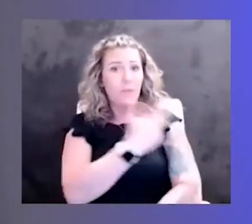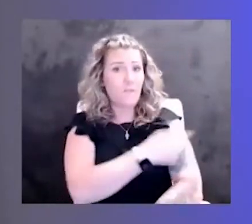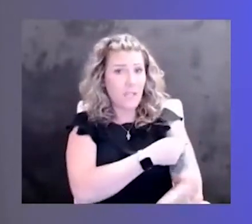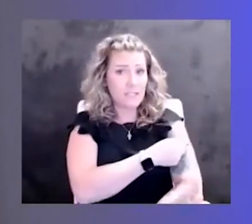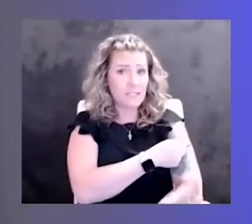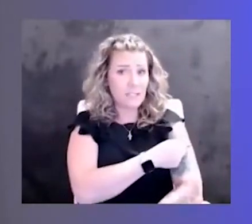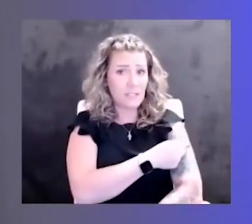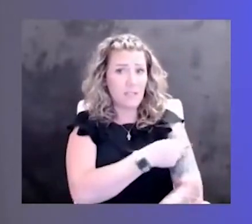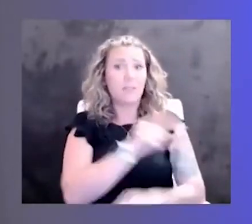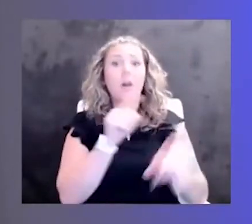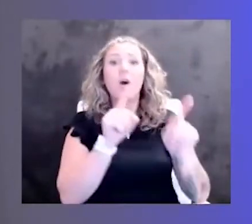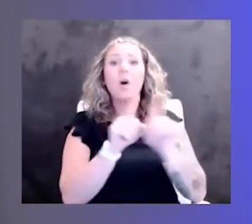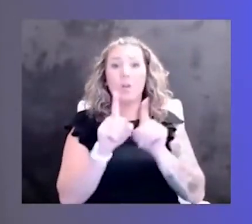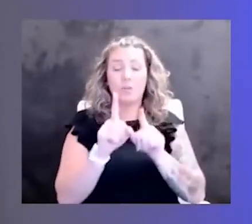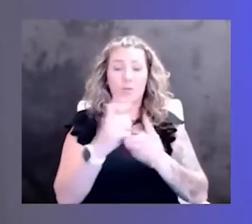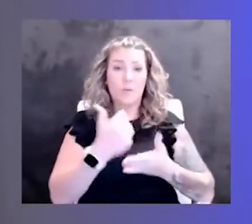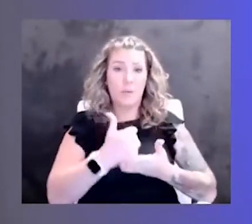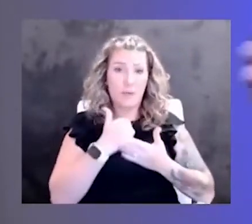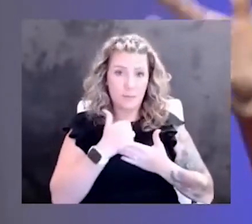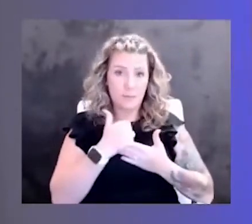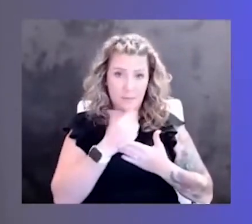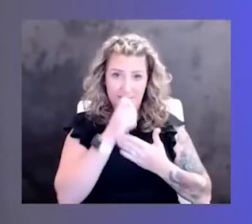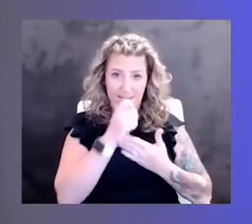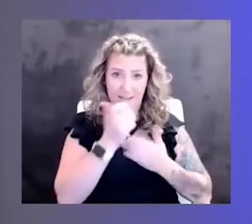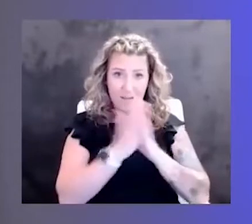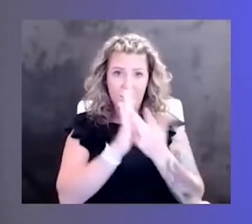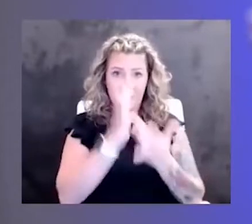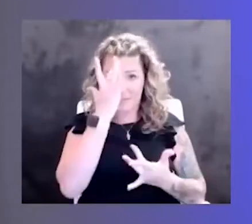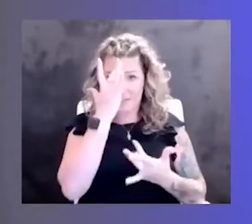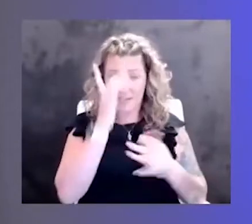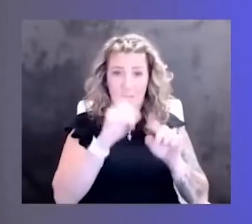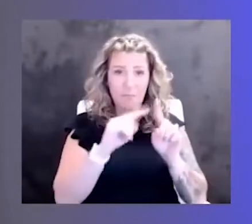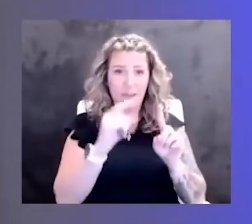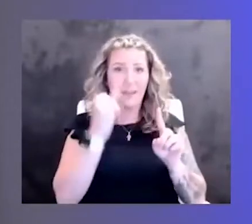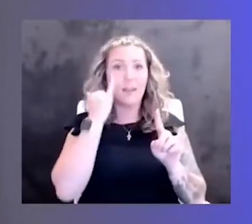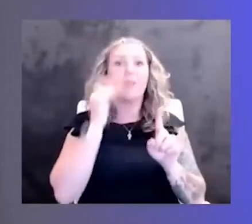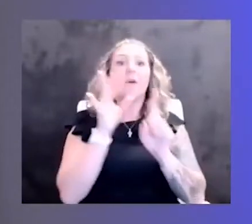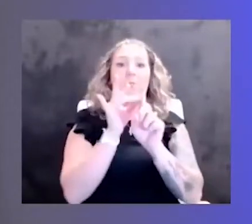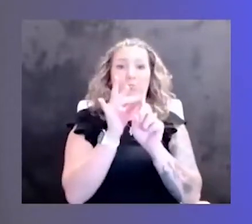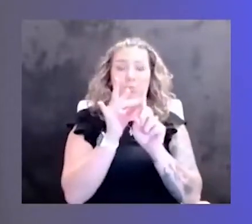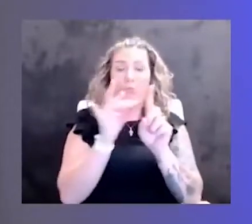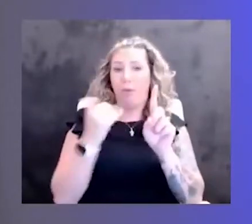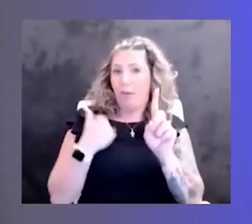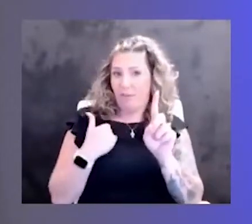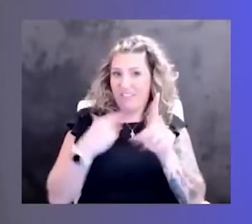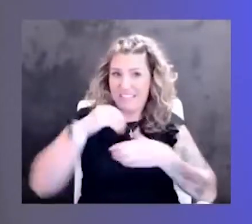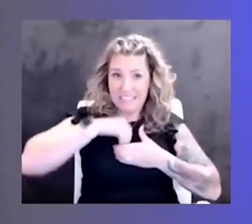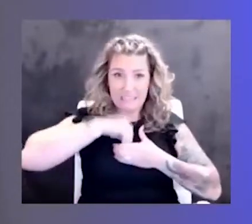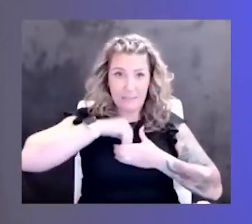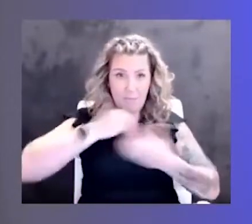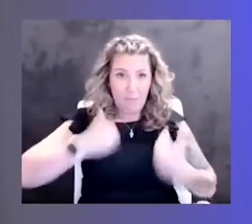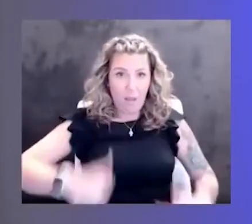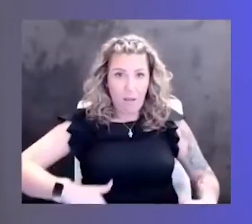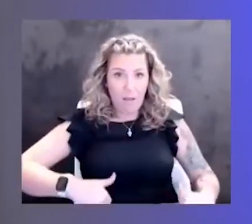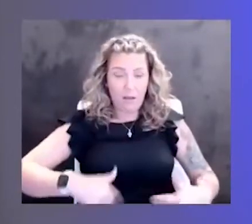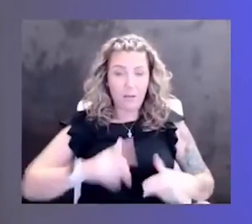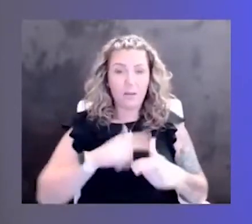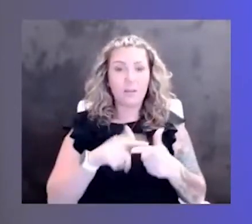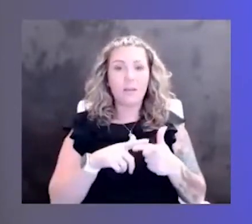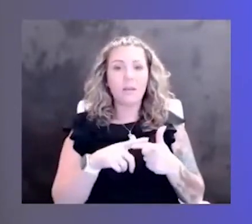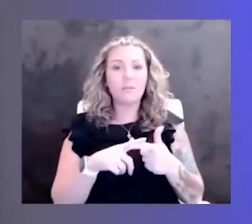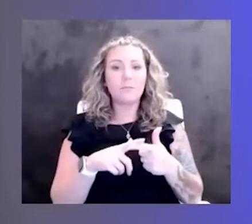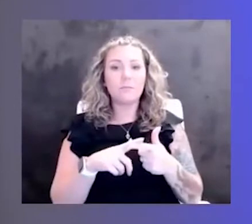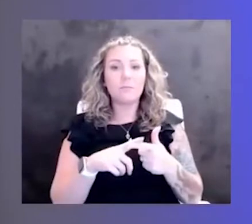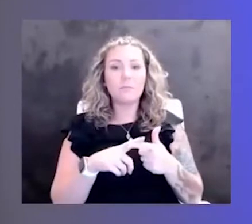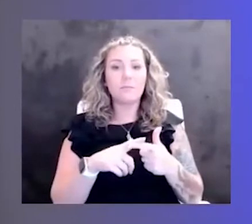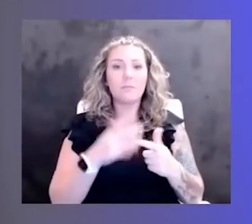also helps me not get sick, but then even if I get the virus inside of me, then I'm like my